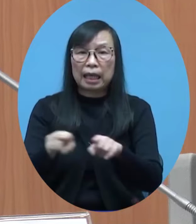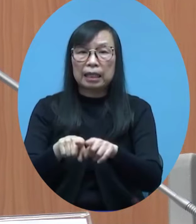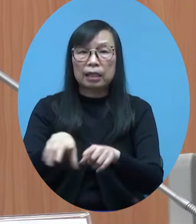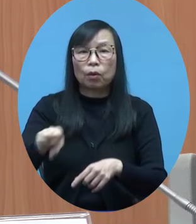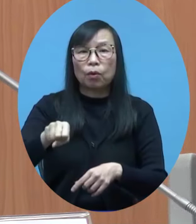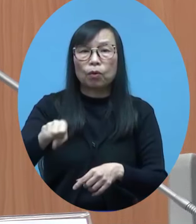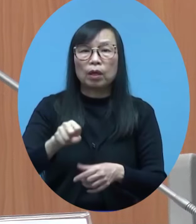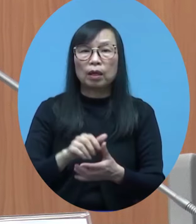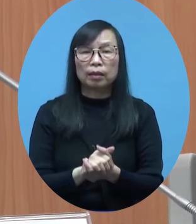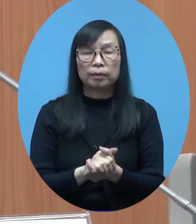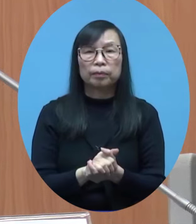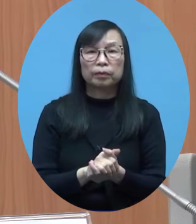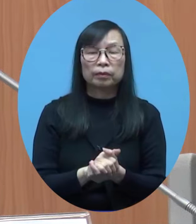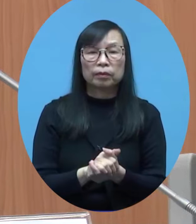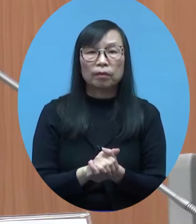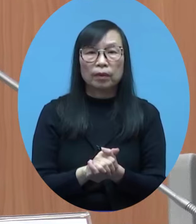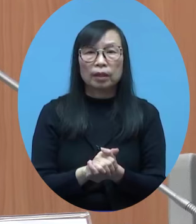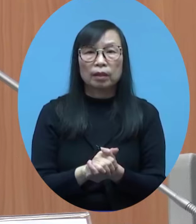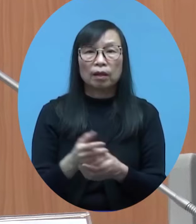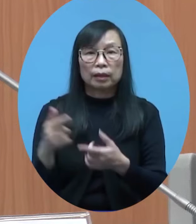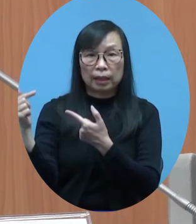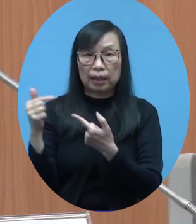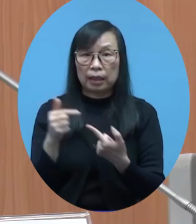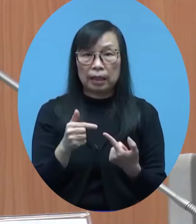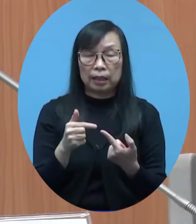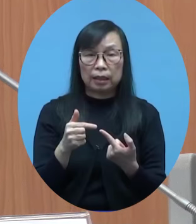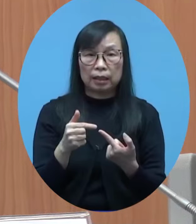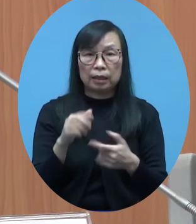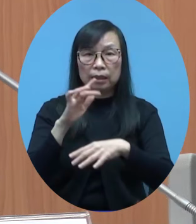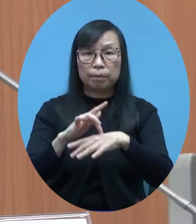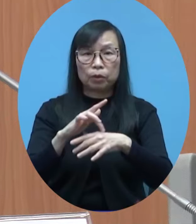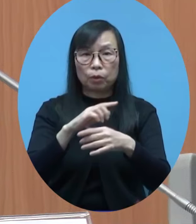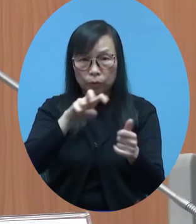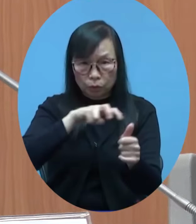still doing the contact tracing and to get more information about that.